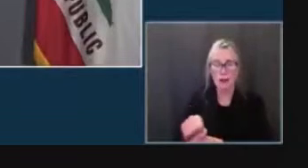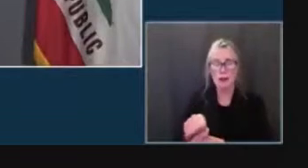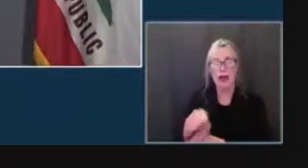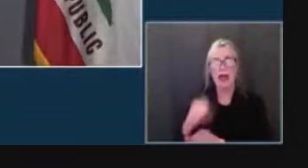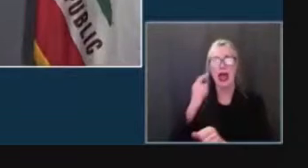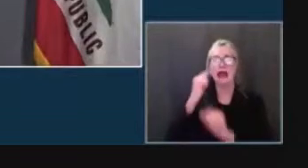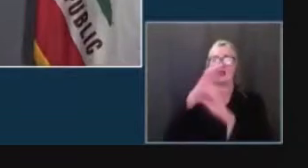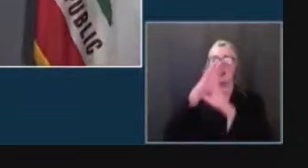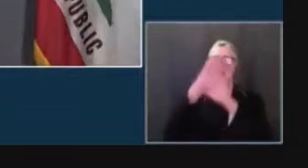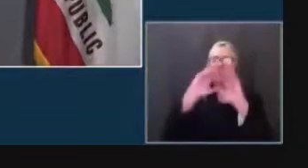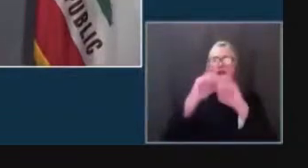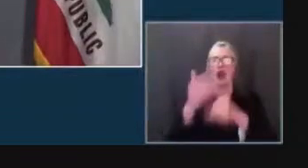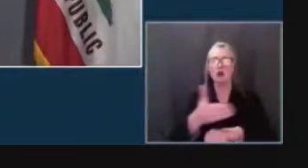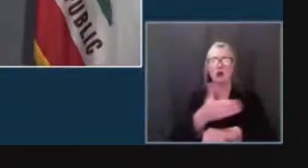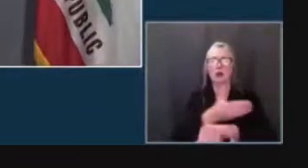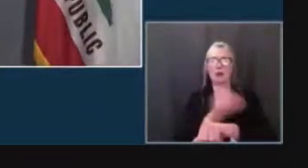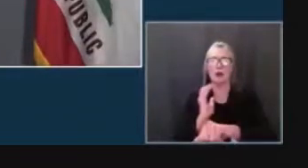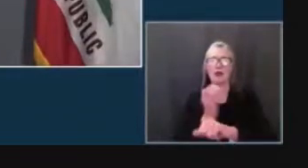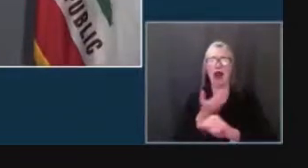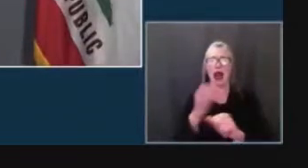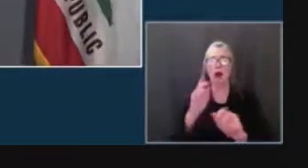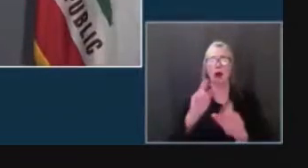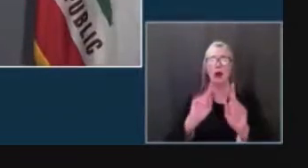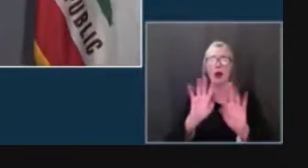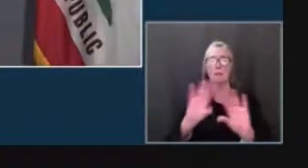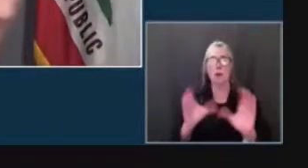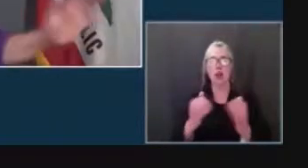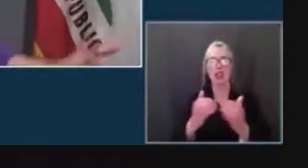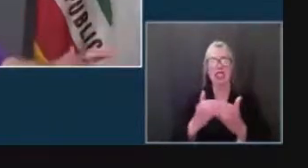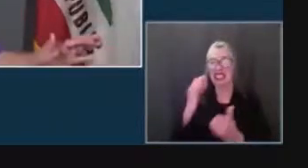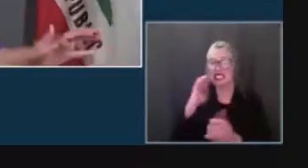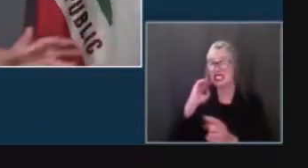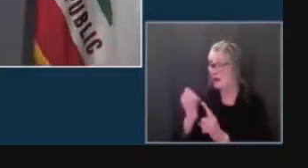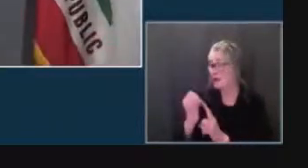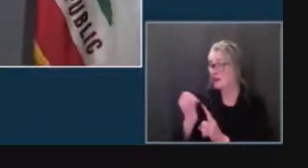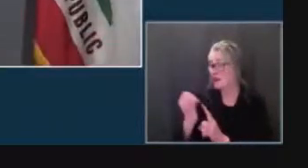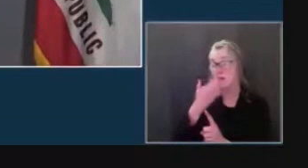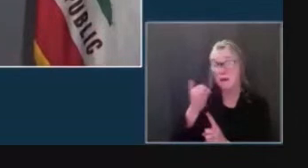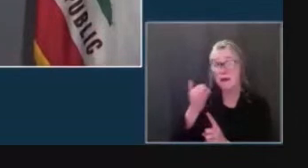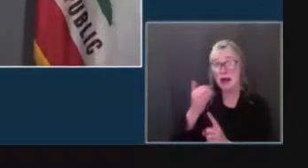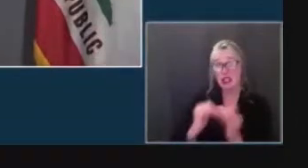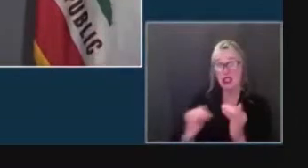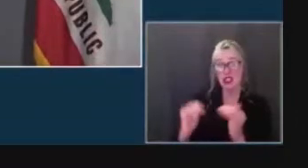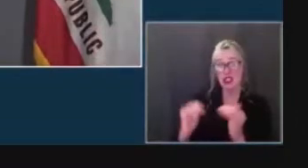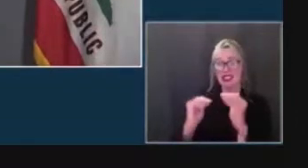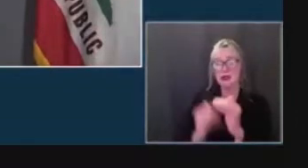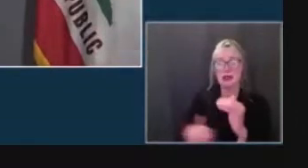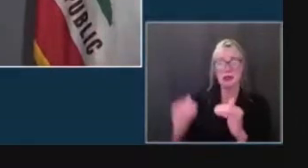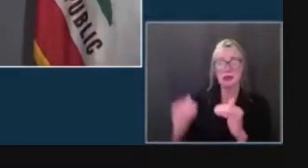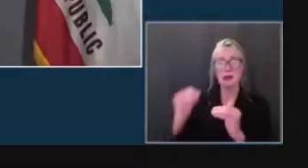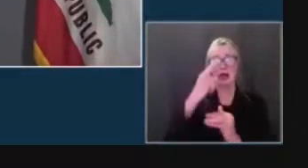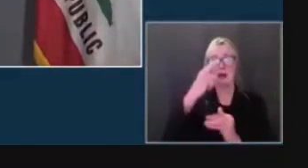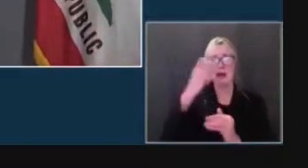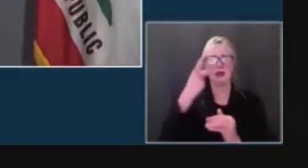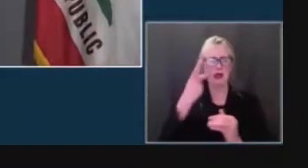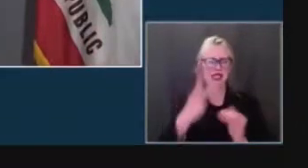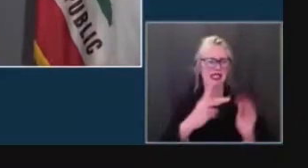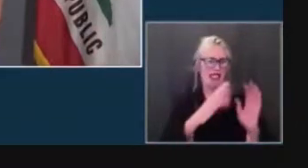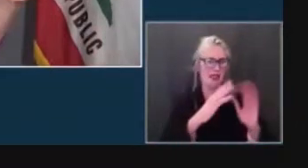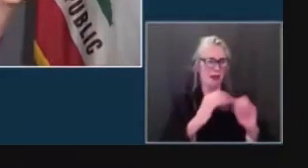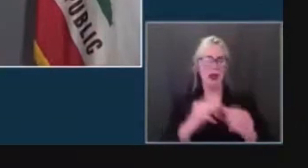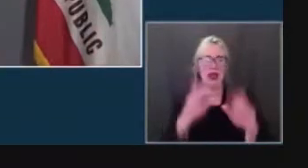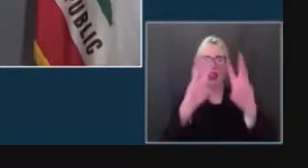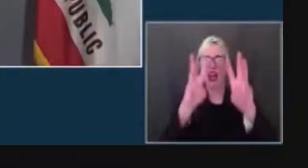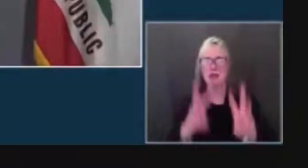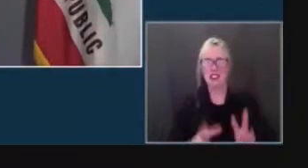party better. Some of us believe that environmental justice must supersede all other priorities because we see the devastation of climate change in front